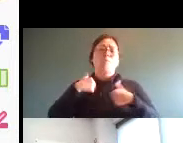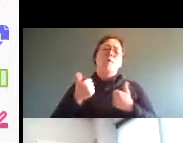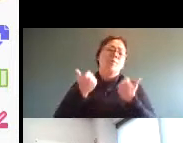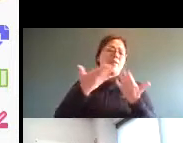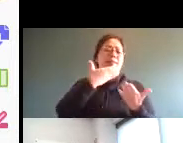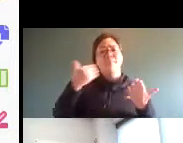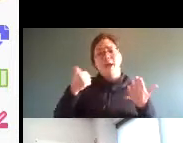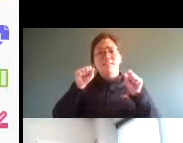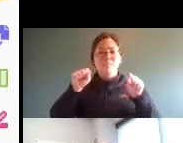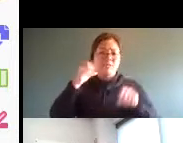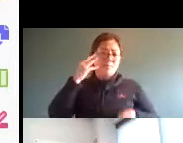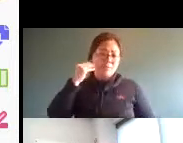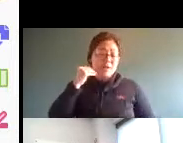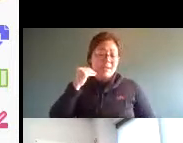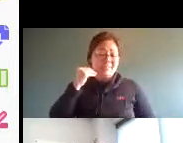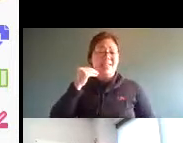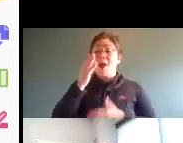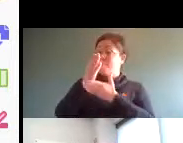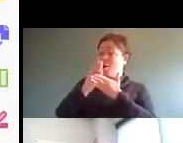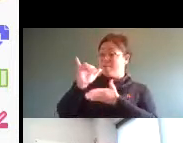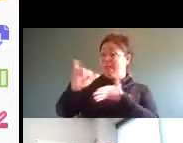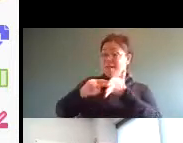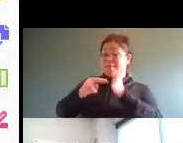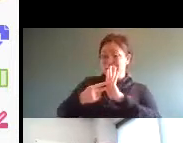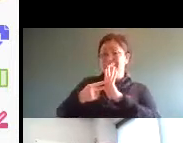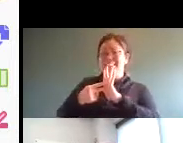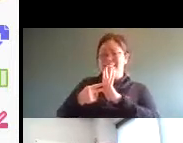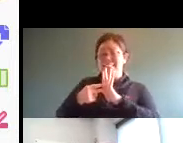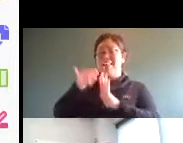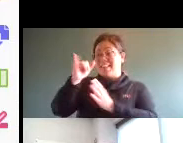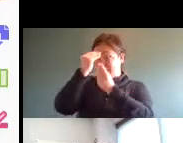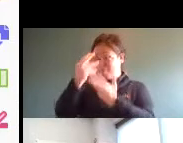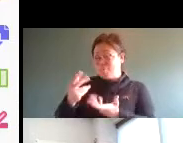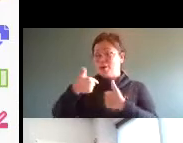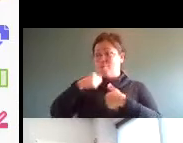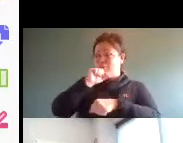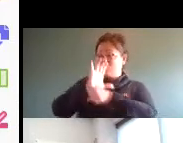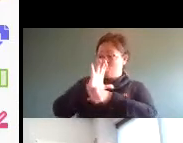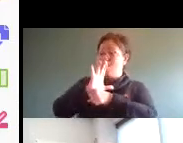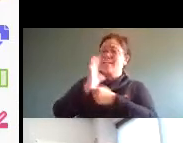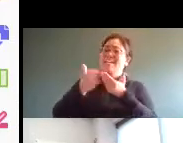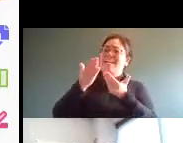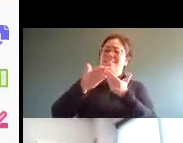possible experience. And part of that is ensuring that the information we have and share is easily readable.